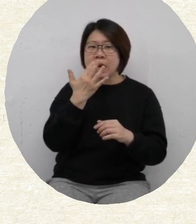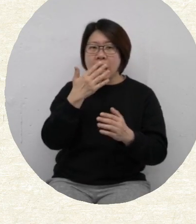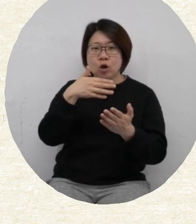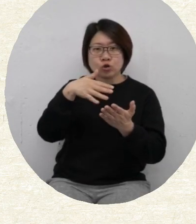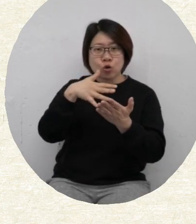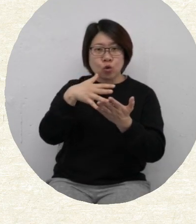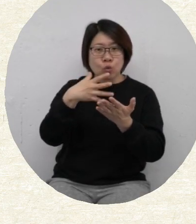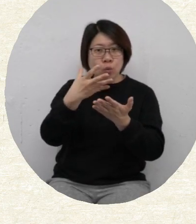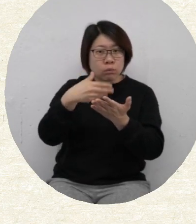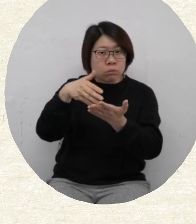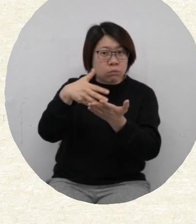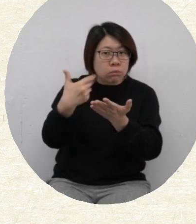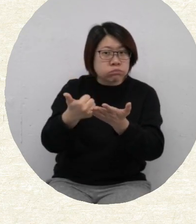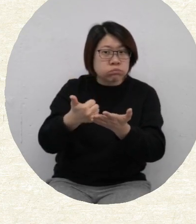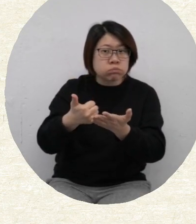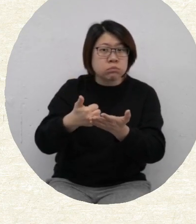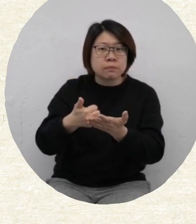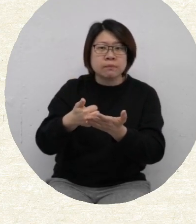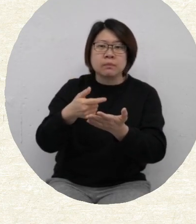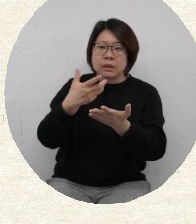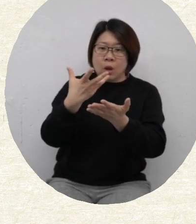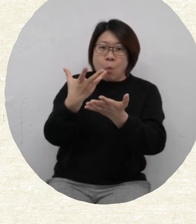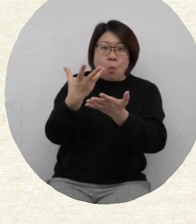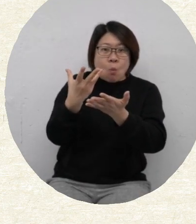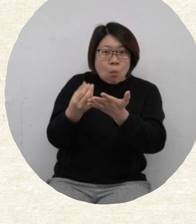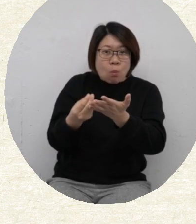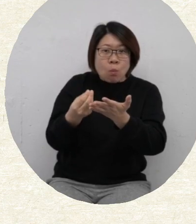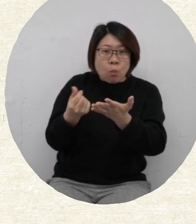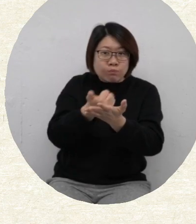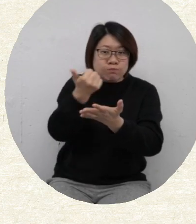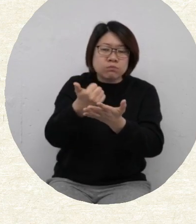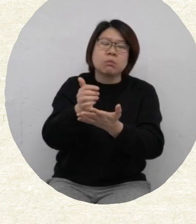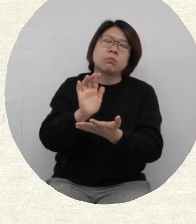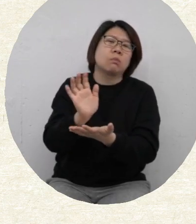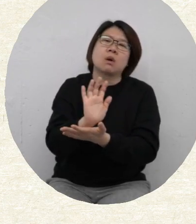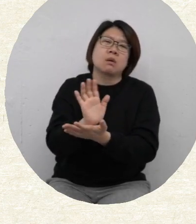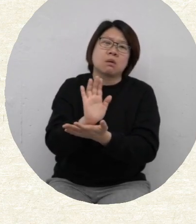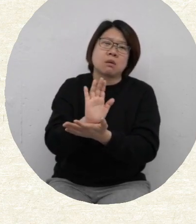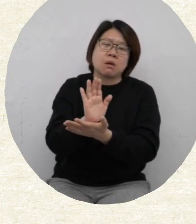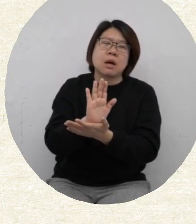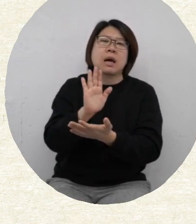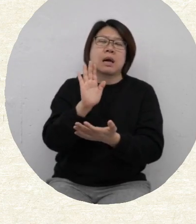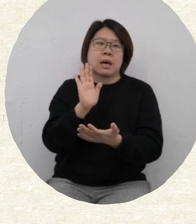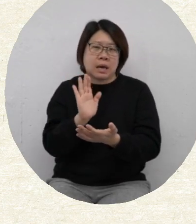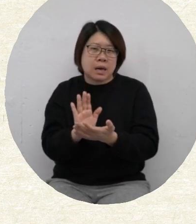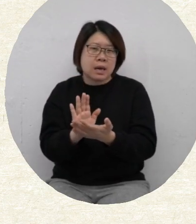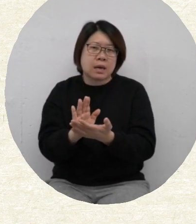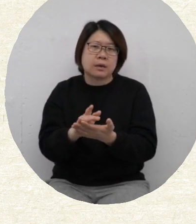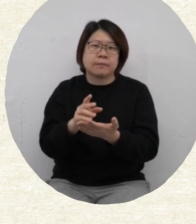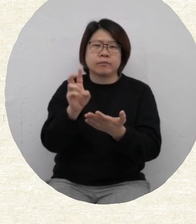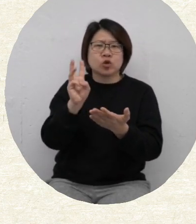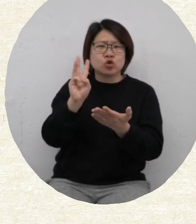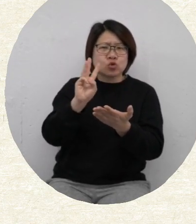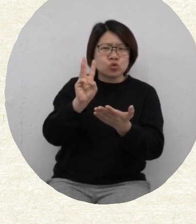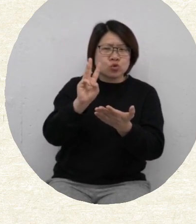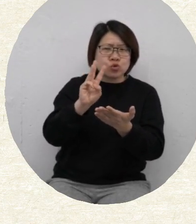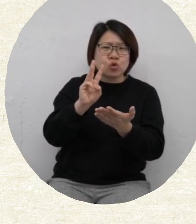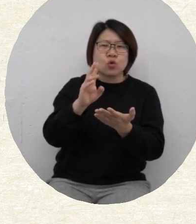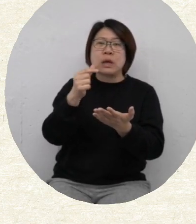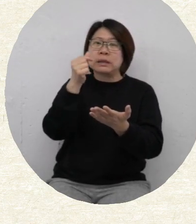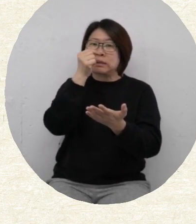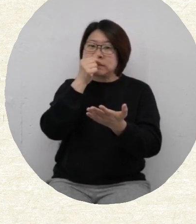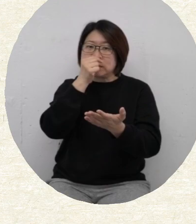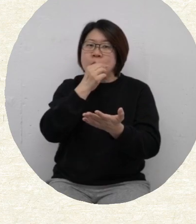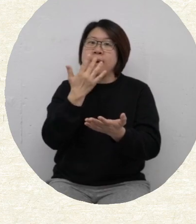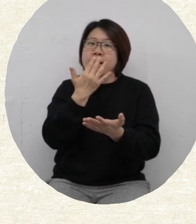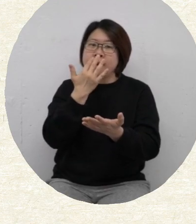behave? How does it behave? Does it behave like paper or just like... It does. It does. It take on the ink quite